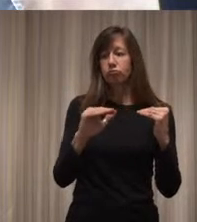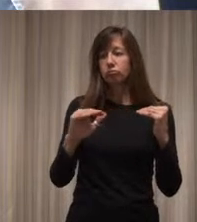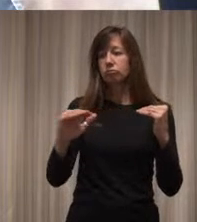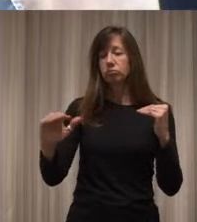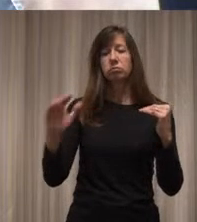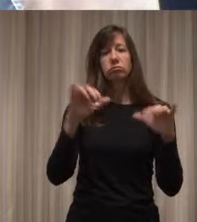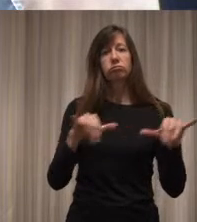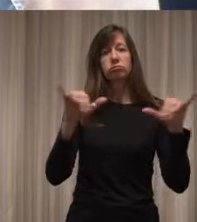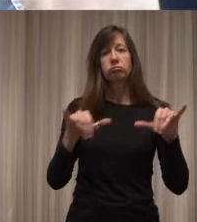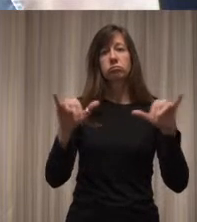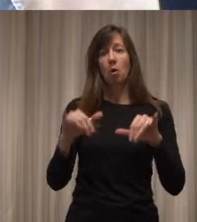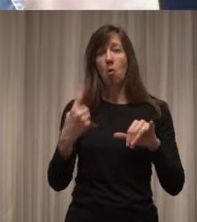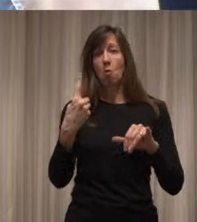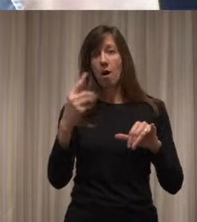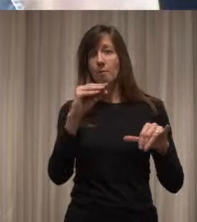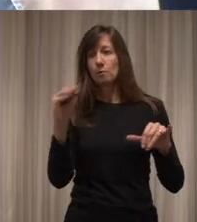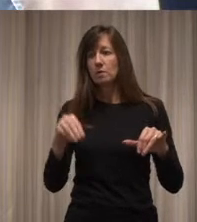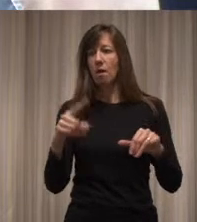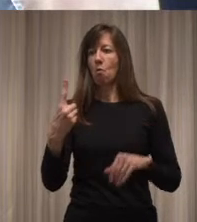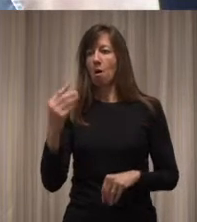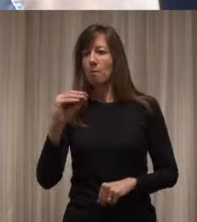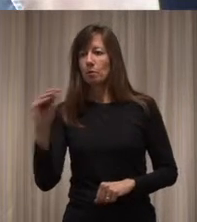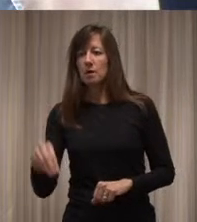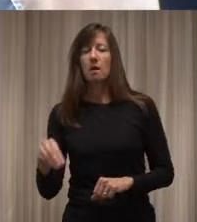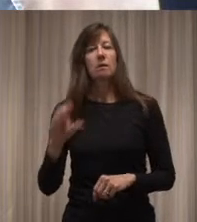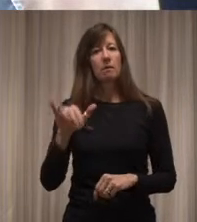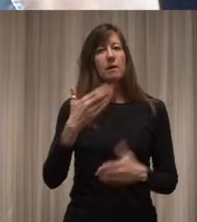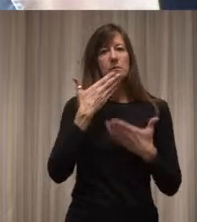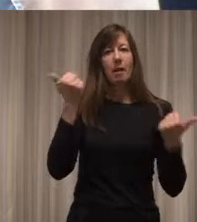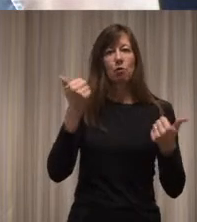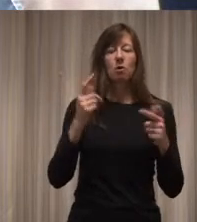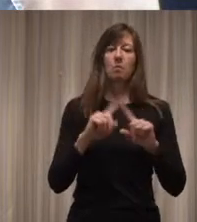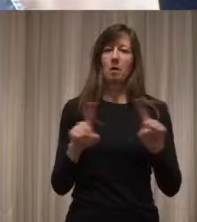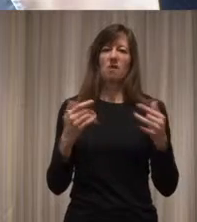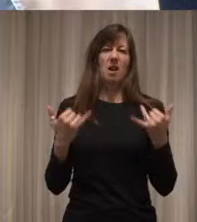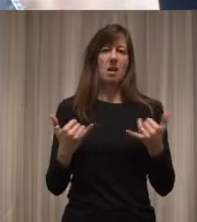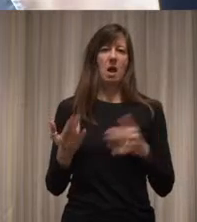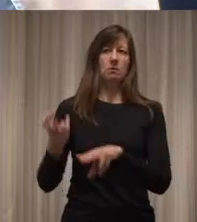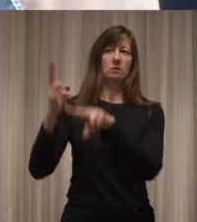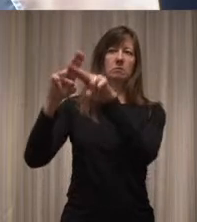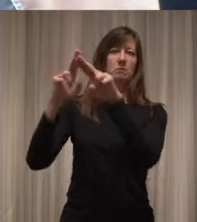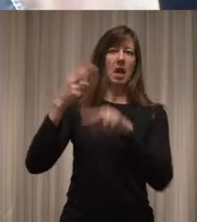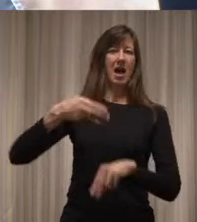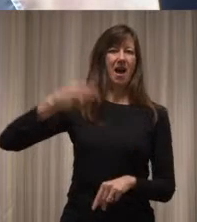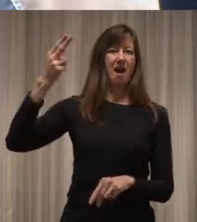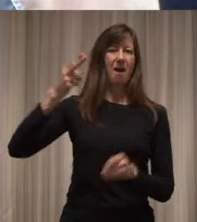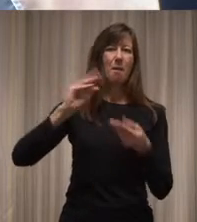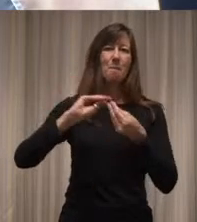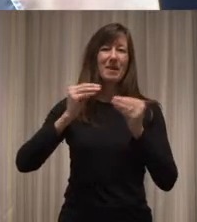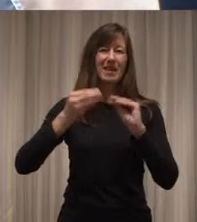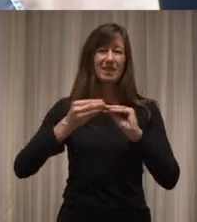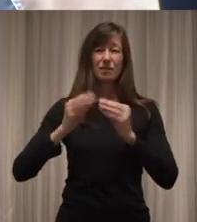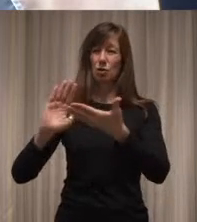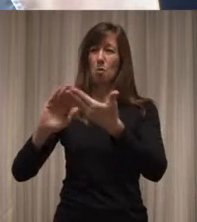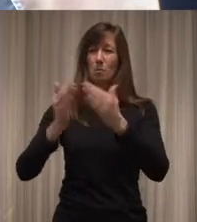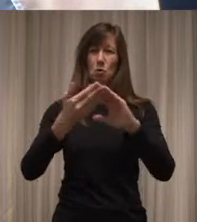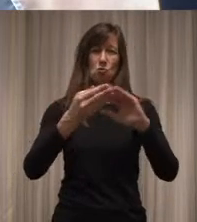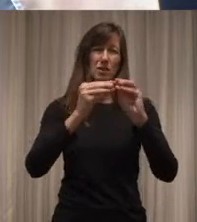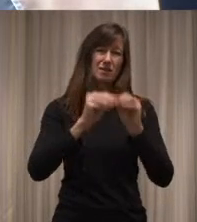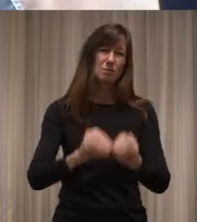much do still believe we are in a community spread type of dynamic with COVID-19 in Ulster